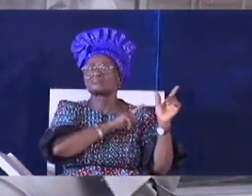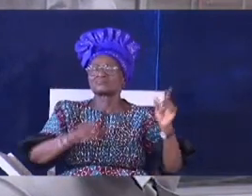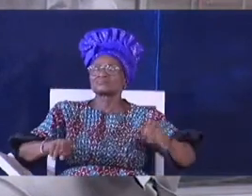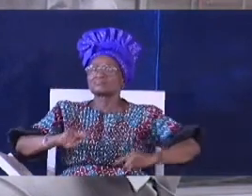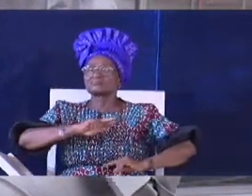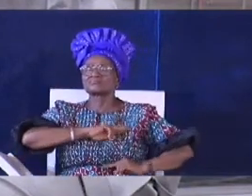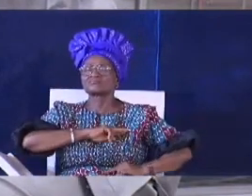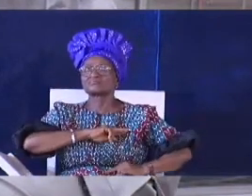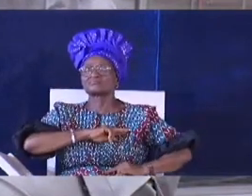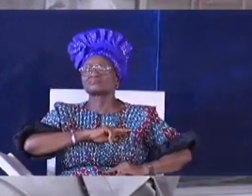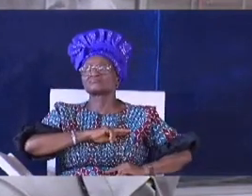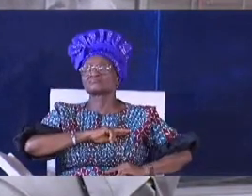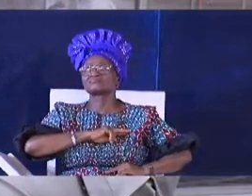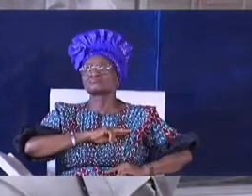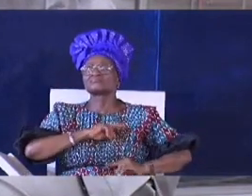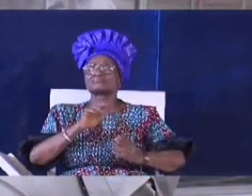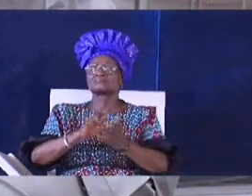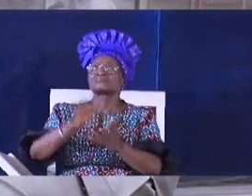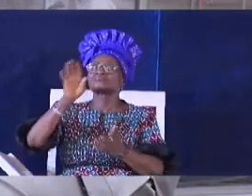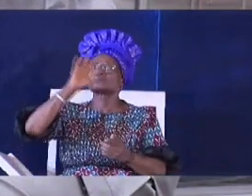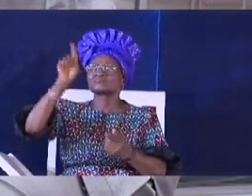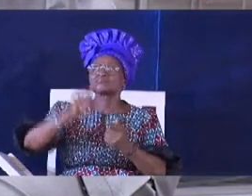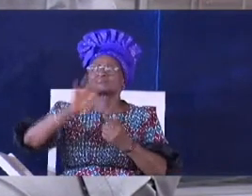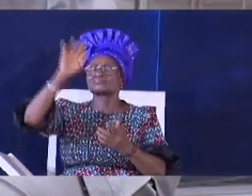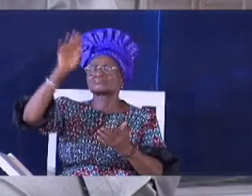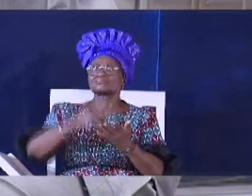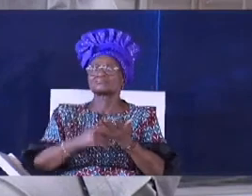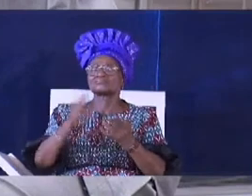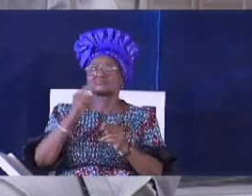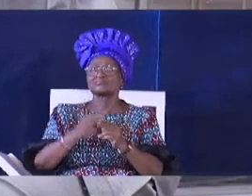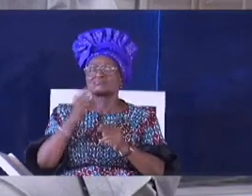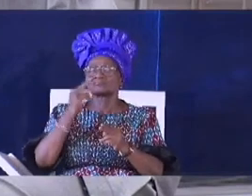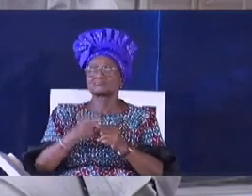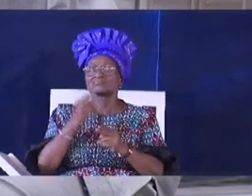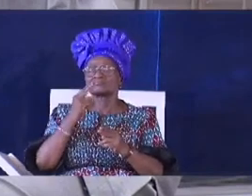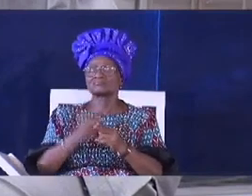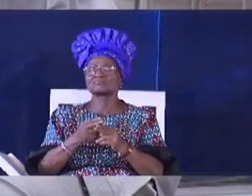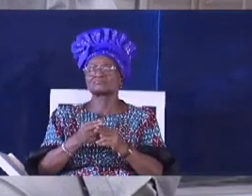Hosts, glory be to your holy name.